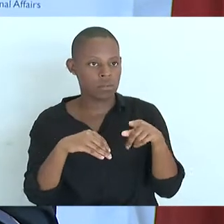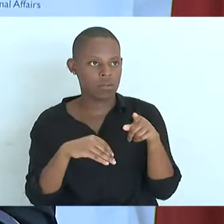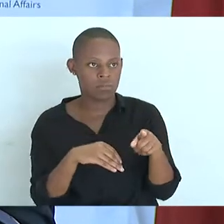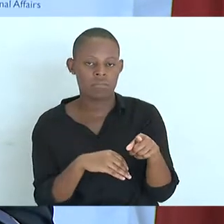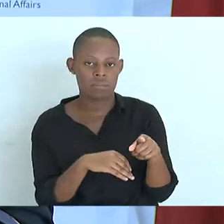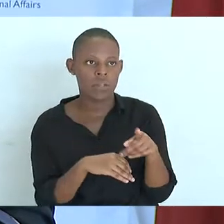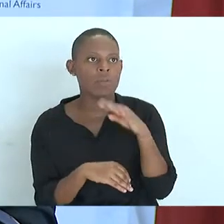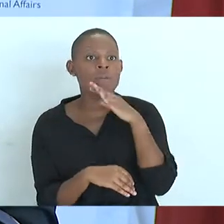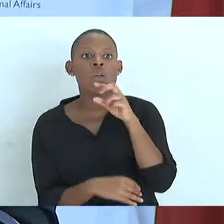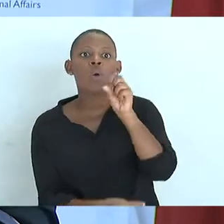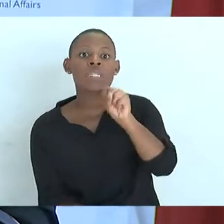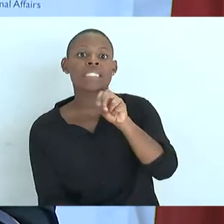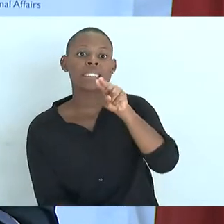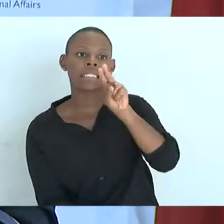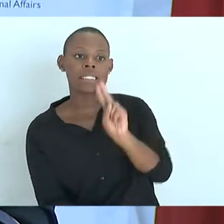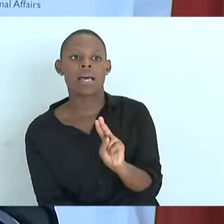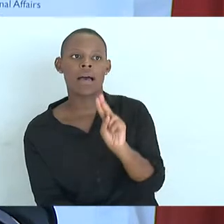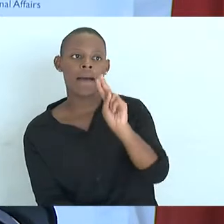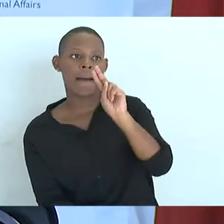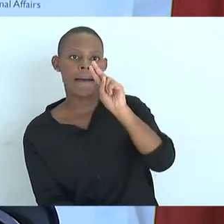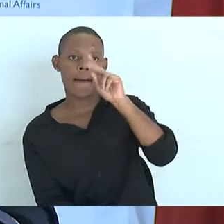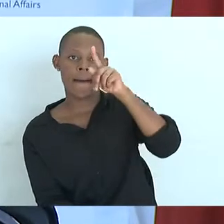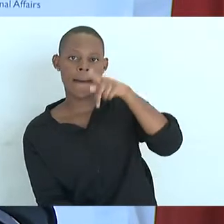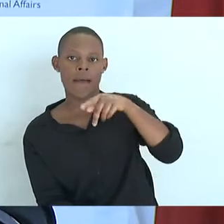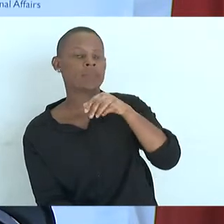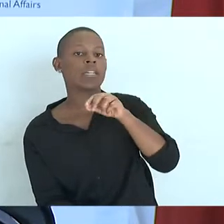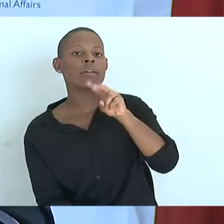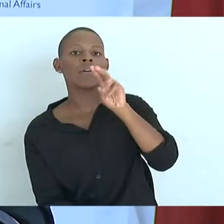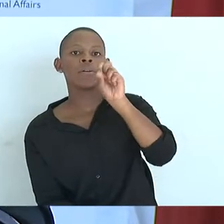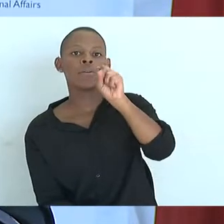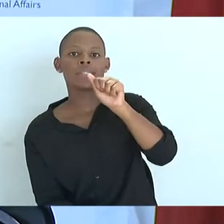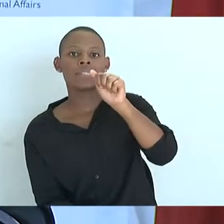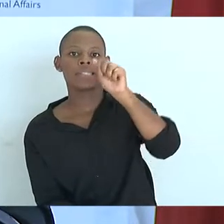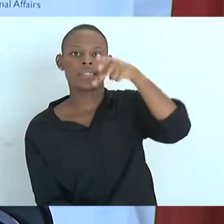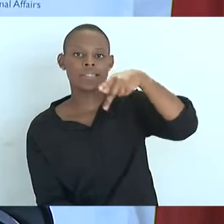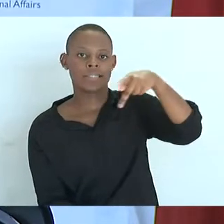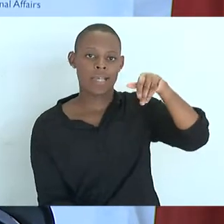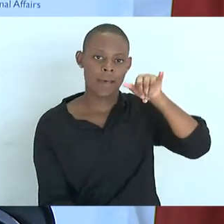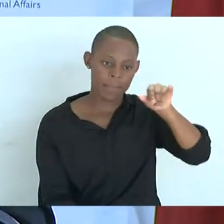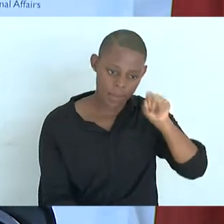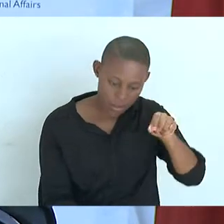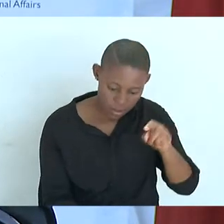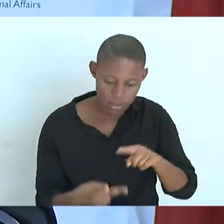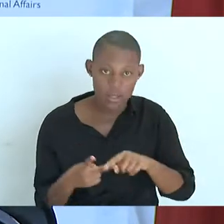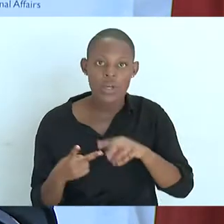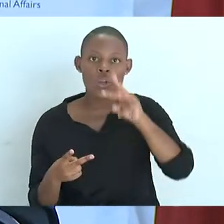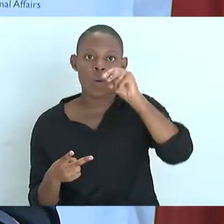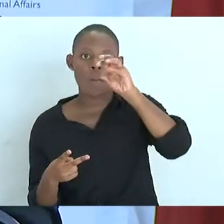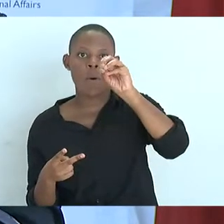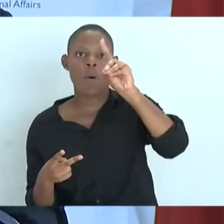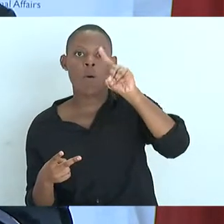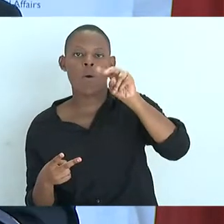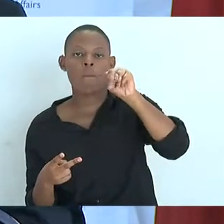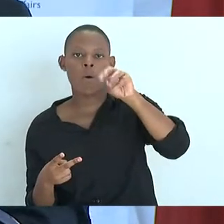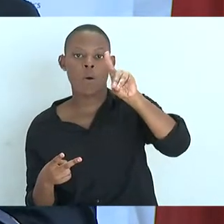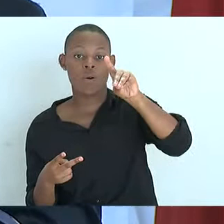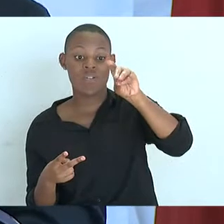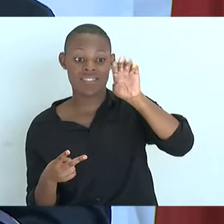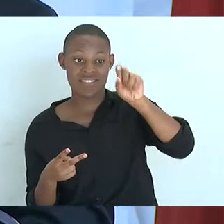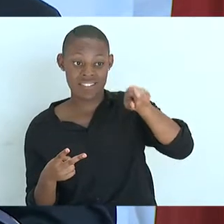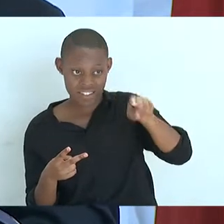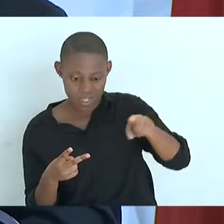ask Sappi and Mondi, who own big forests in this district, as to what